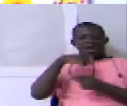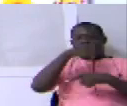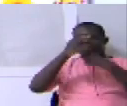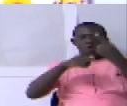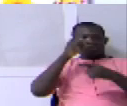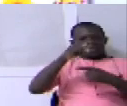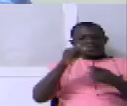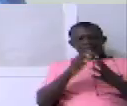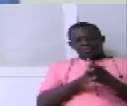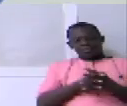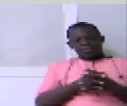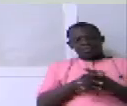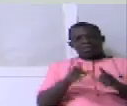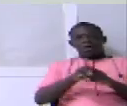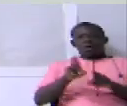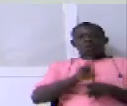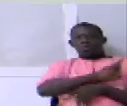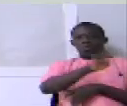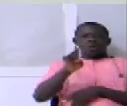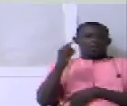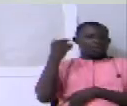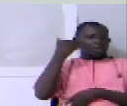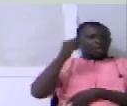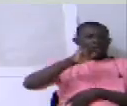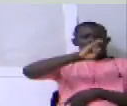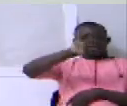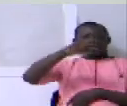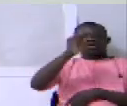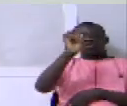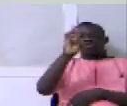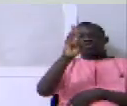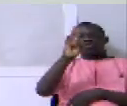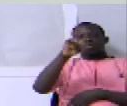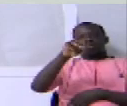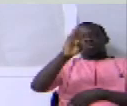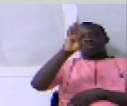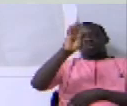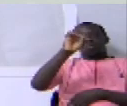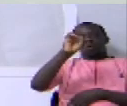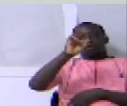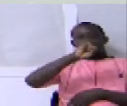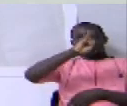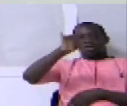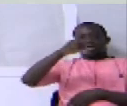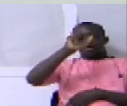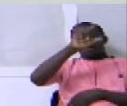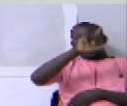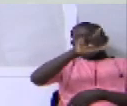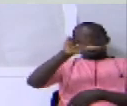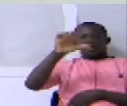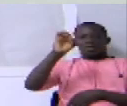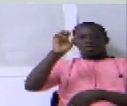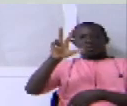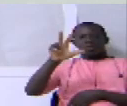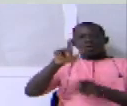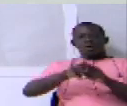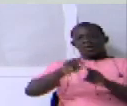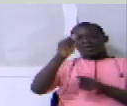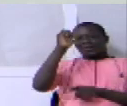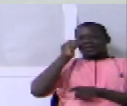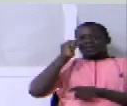We had Jumbo Jallo testified here yesterday. Ngamoy Jumbo Jallo ay CDRO